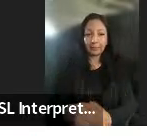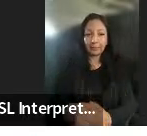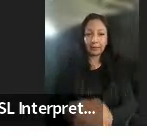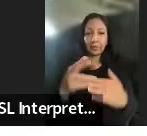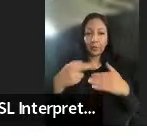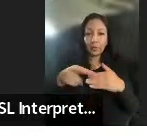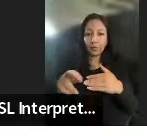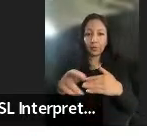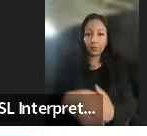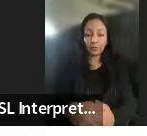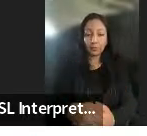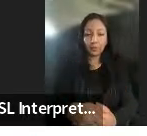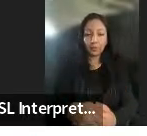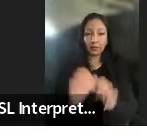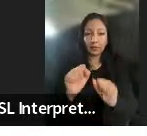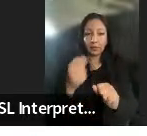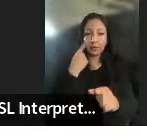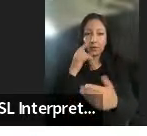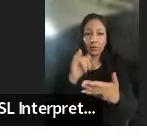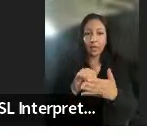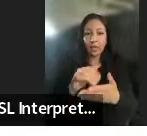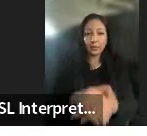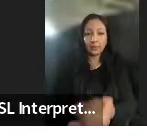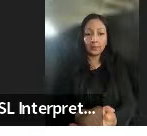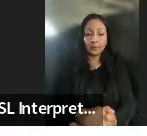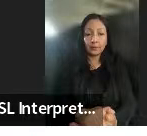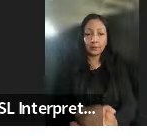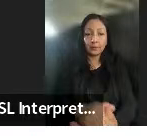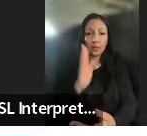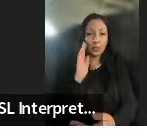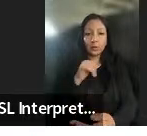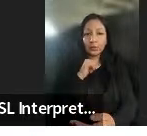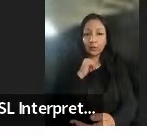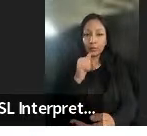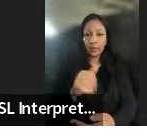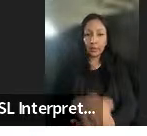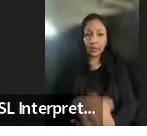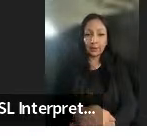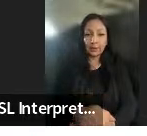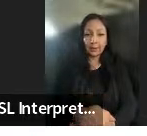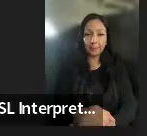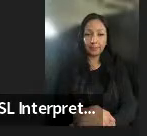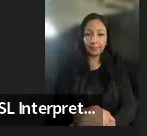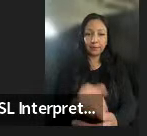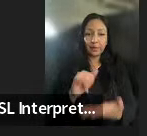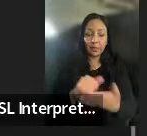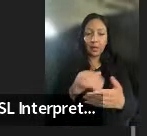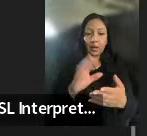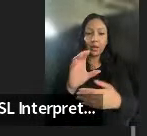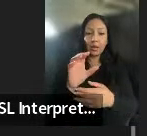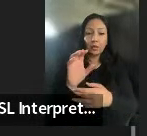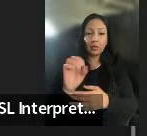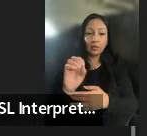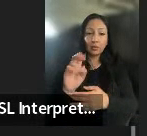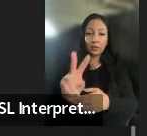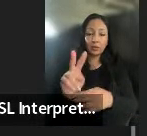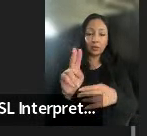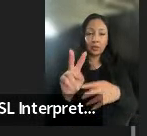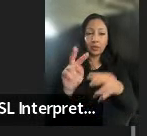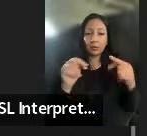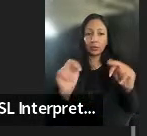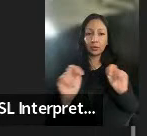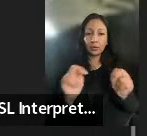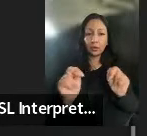referrals to the commission. So those will not be attached to this carbon neutrality one. This one is looking